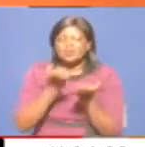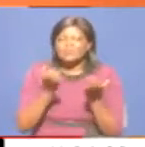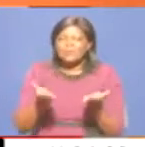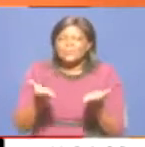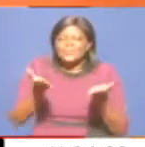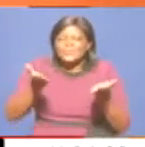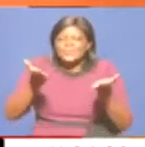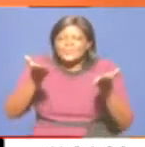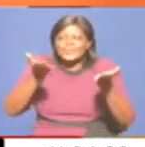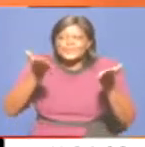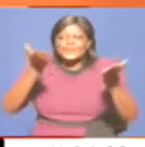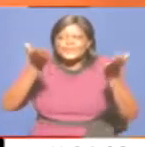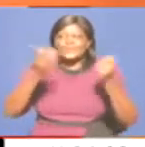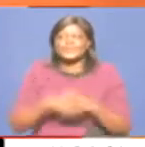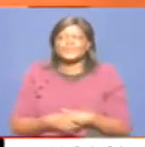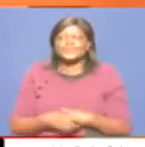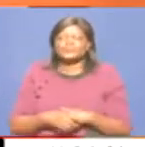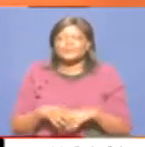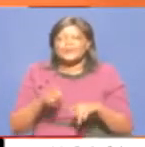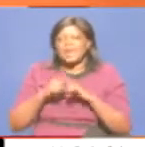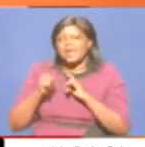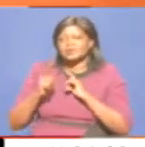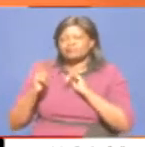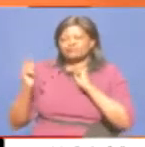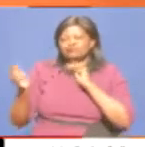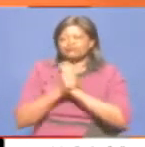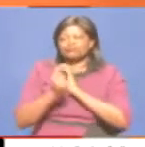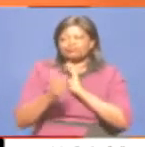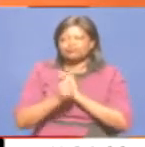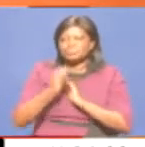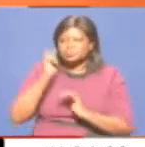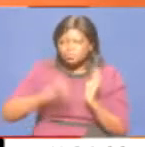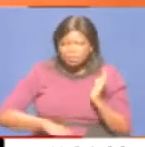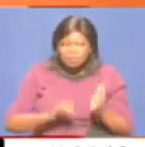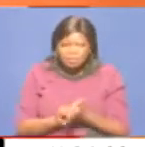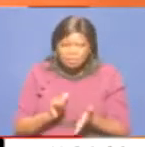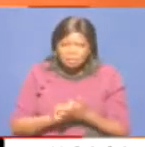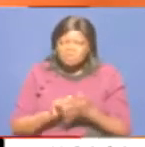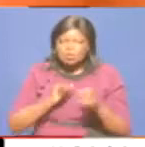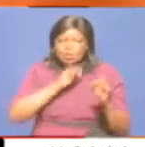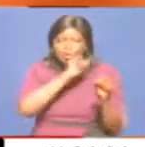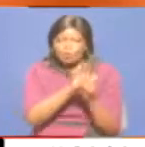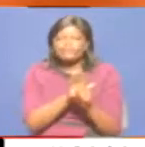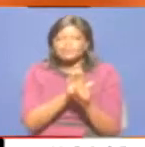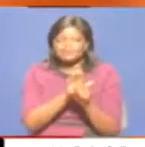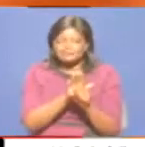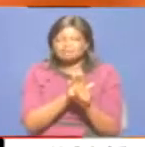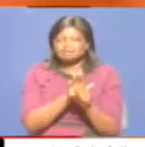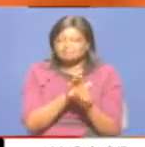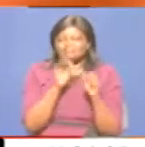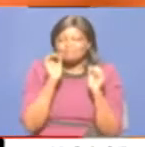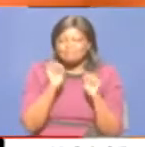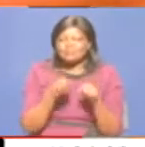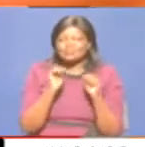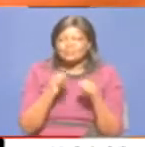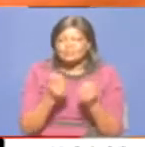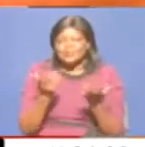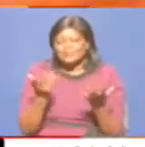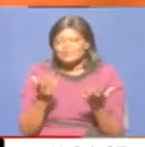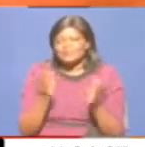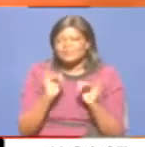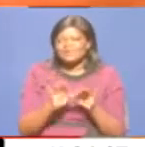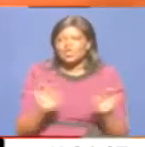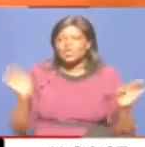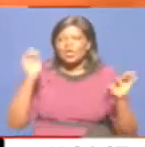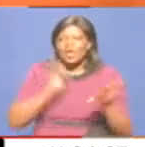but surely, but experts have warned that the COVID pandemic, we might even take a couple of years before